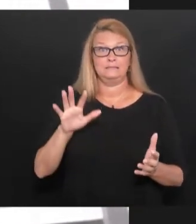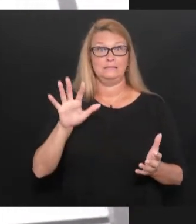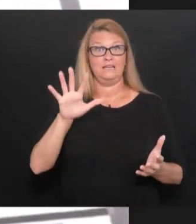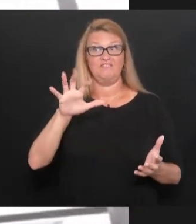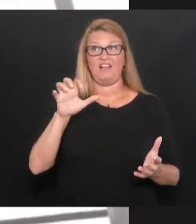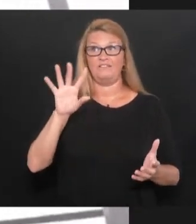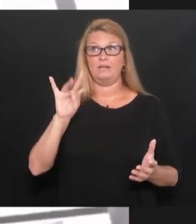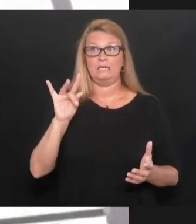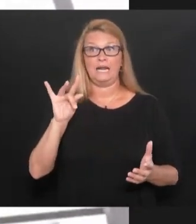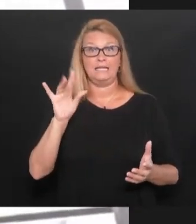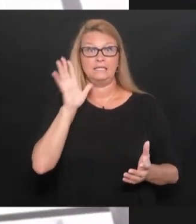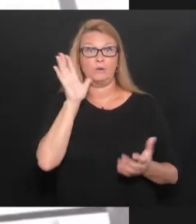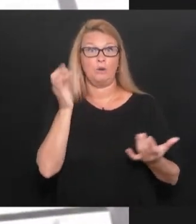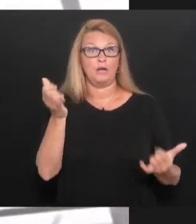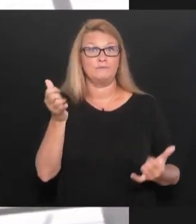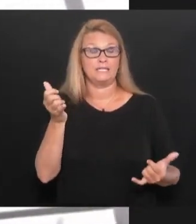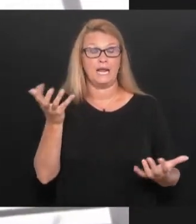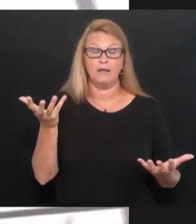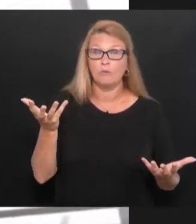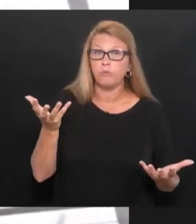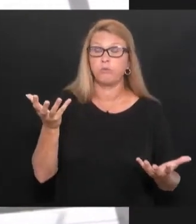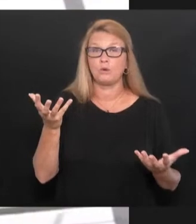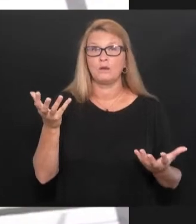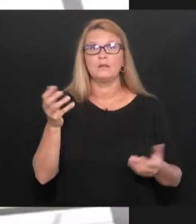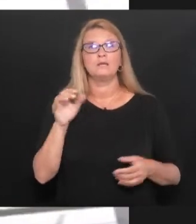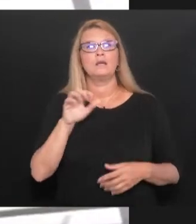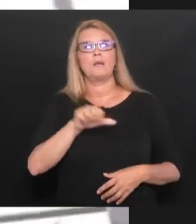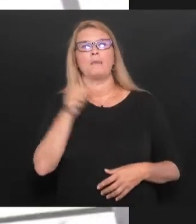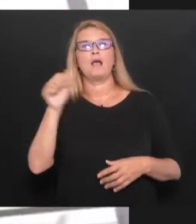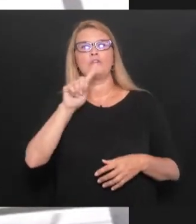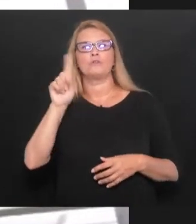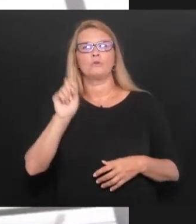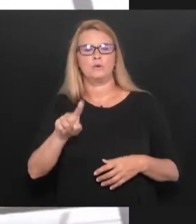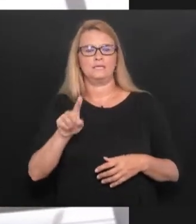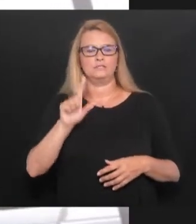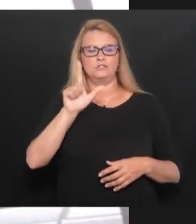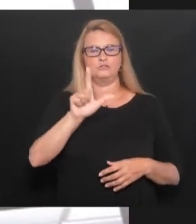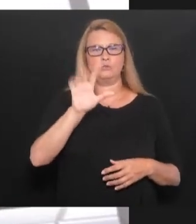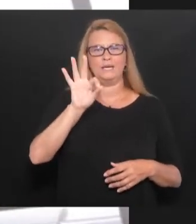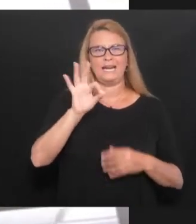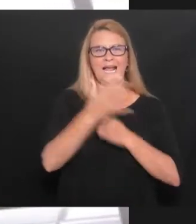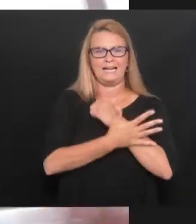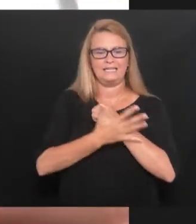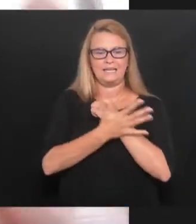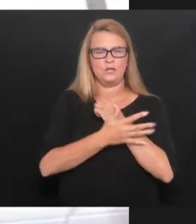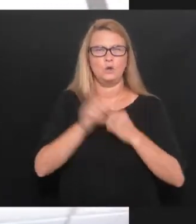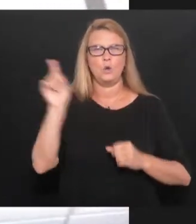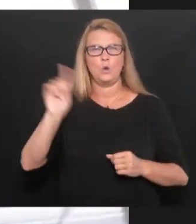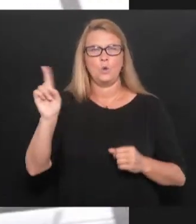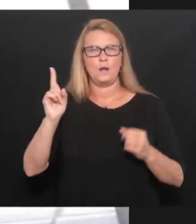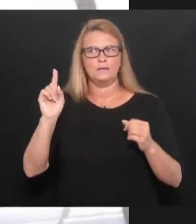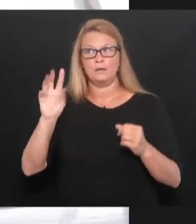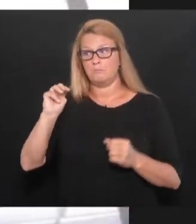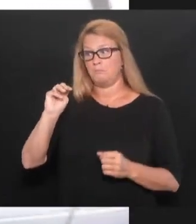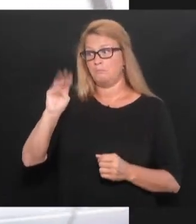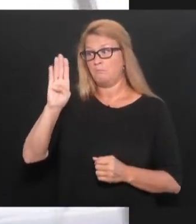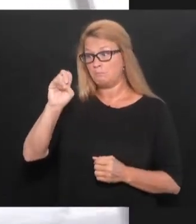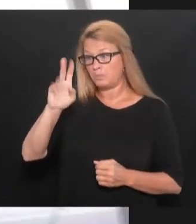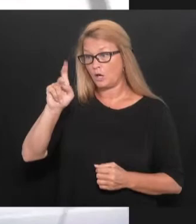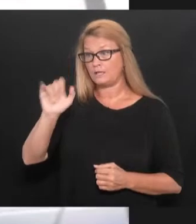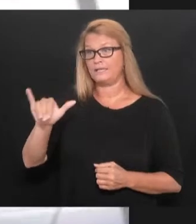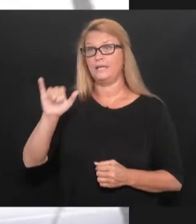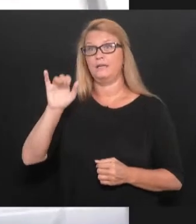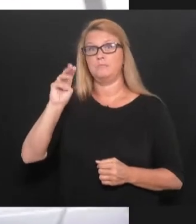since Friday would be Delta variants. And the other part of my question is, you say it's in 29 counties. Where is it the worst? I know Berkeley and Monongalia, given